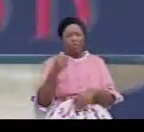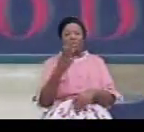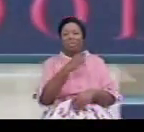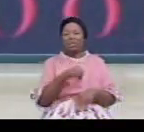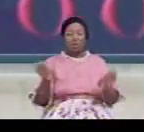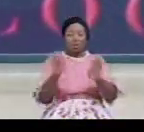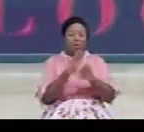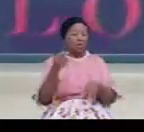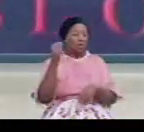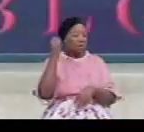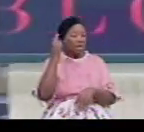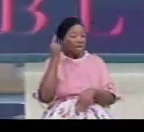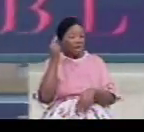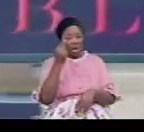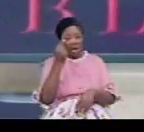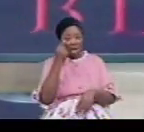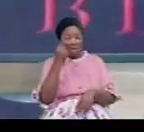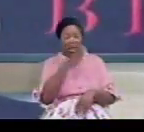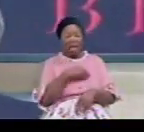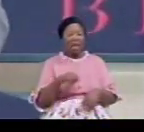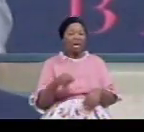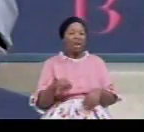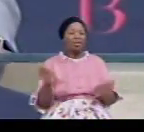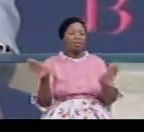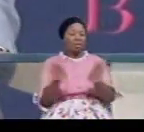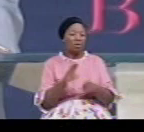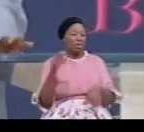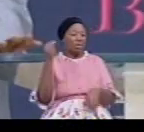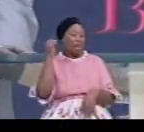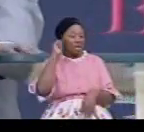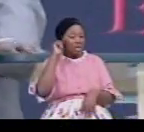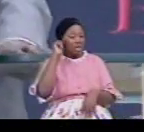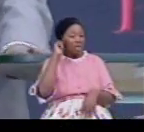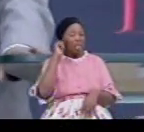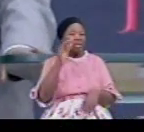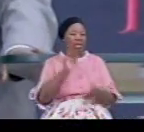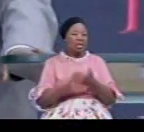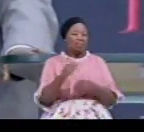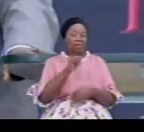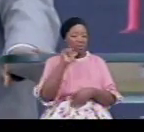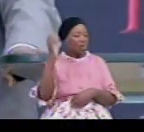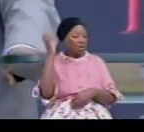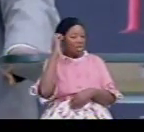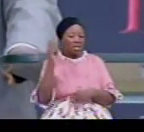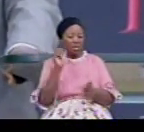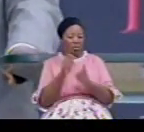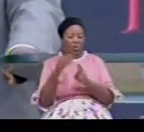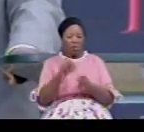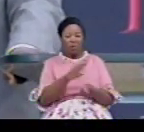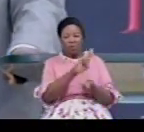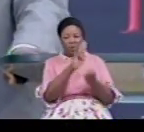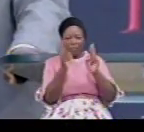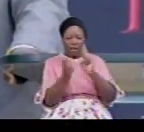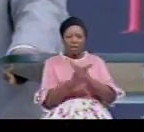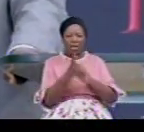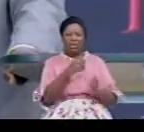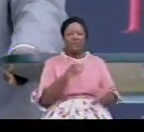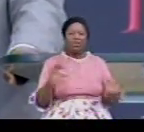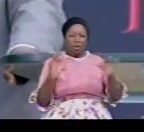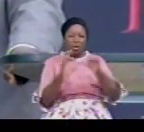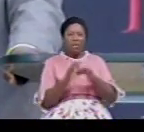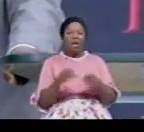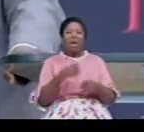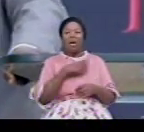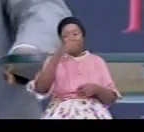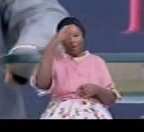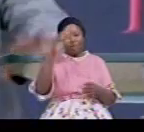that they will not hear the word of repentance, of redemption, of reconciliation. And because of that, he told them,